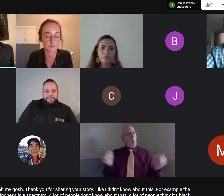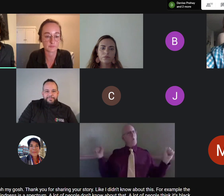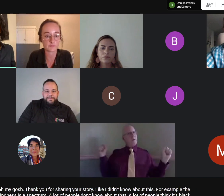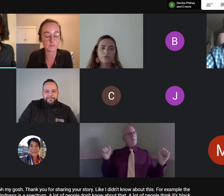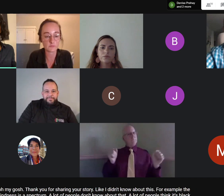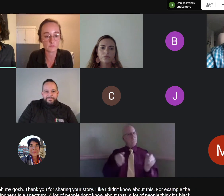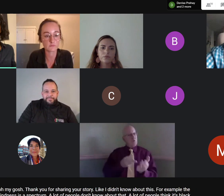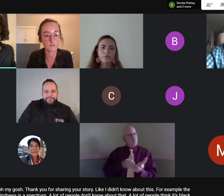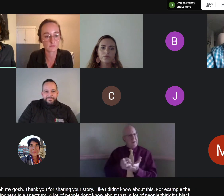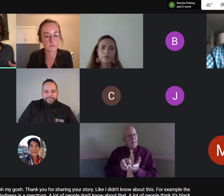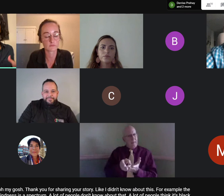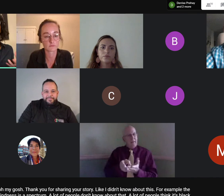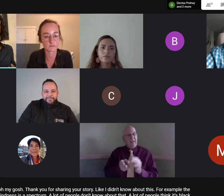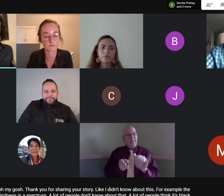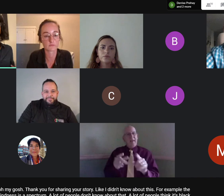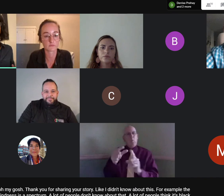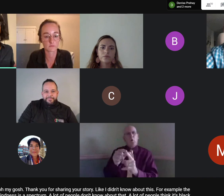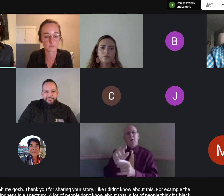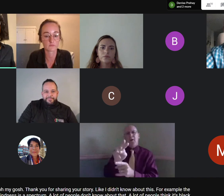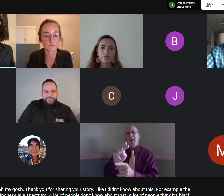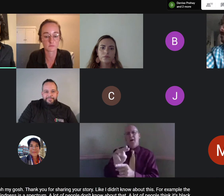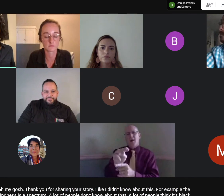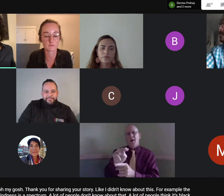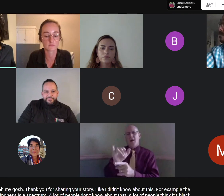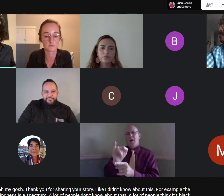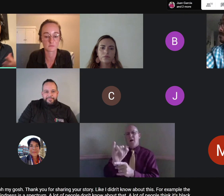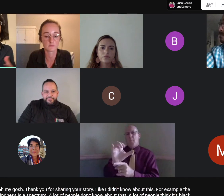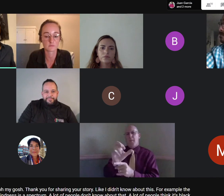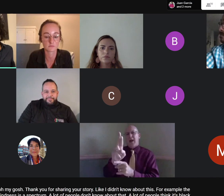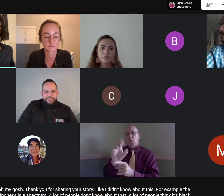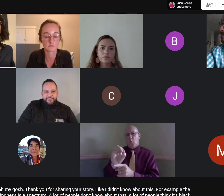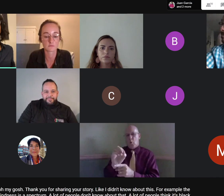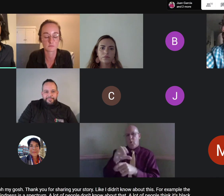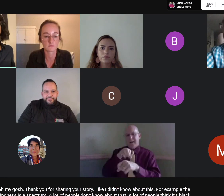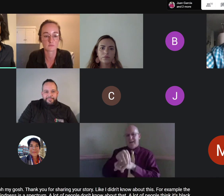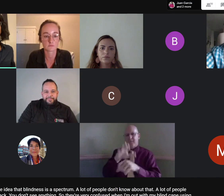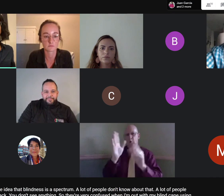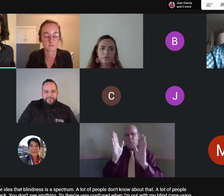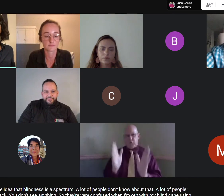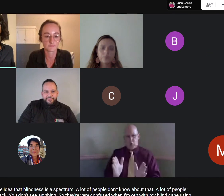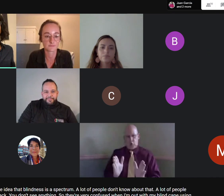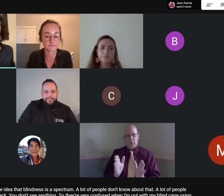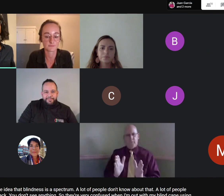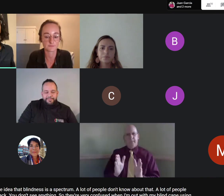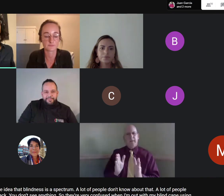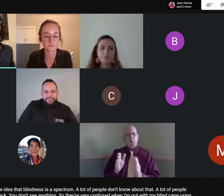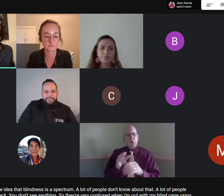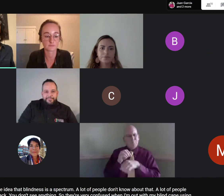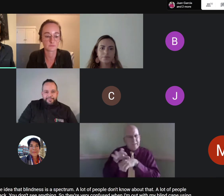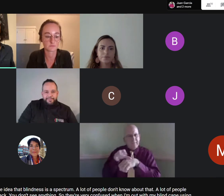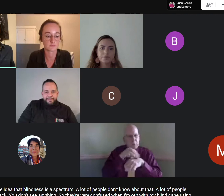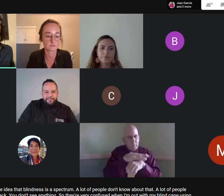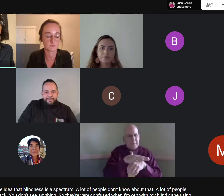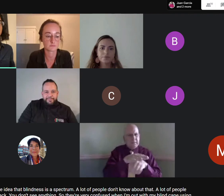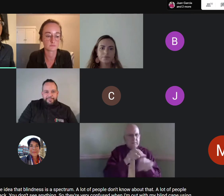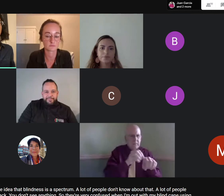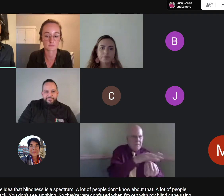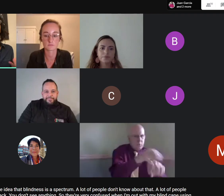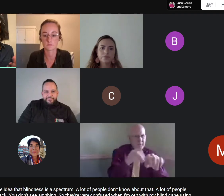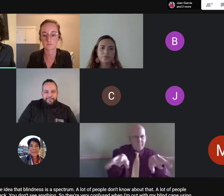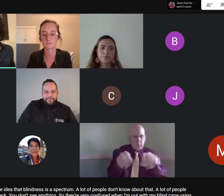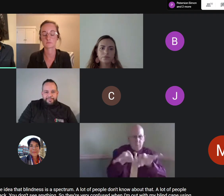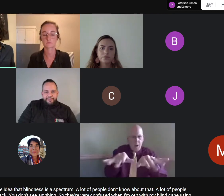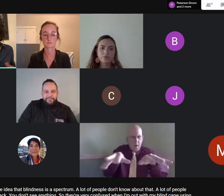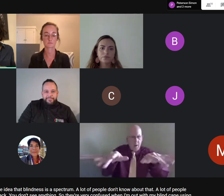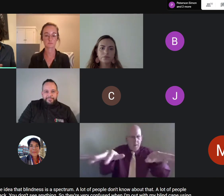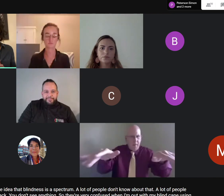term micro-influencer, it's really a person who has other people that they're connected to. And I think